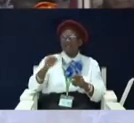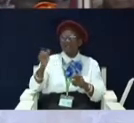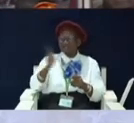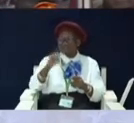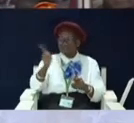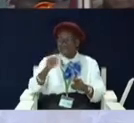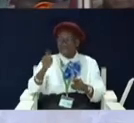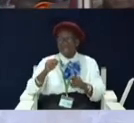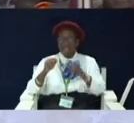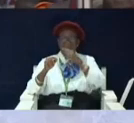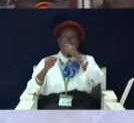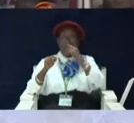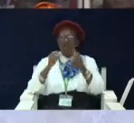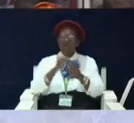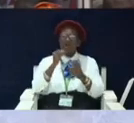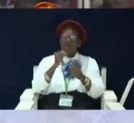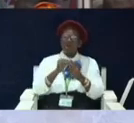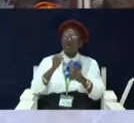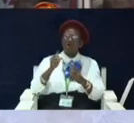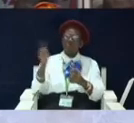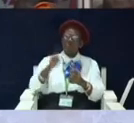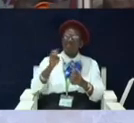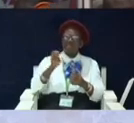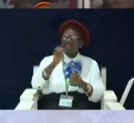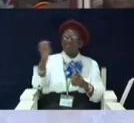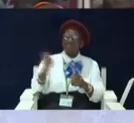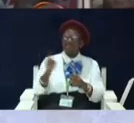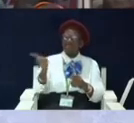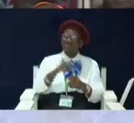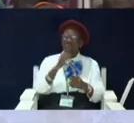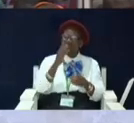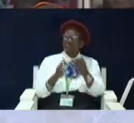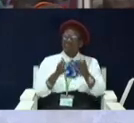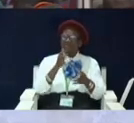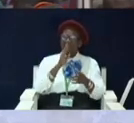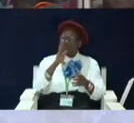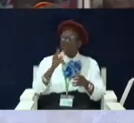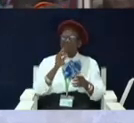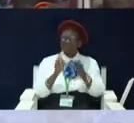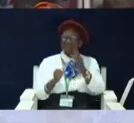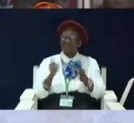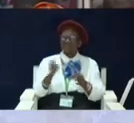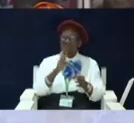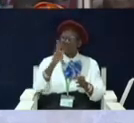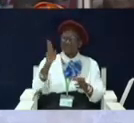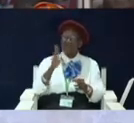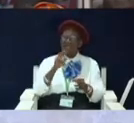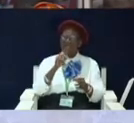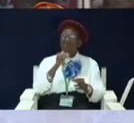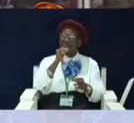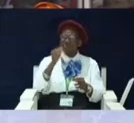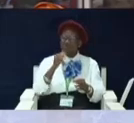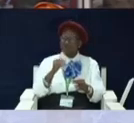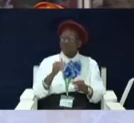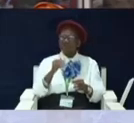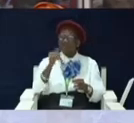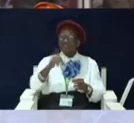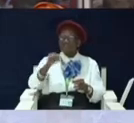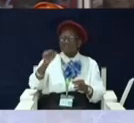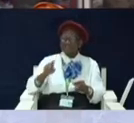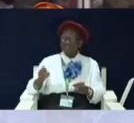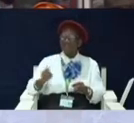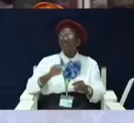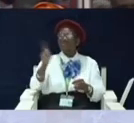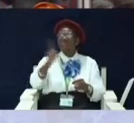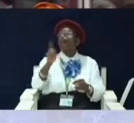overflows, or wherever you may be. If you are not anywhere in a church